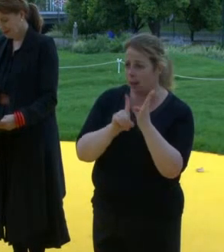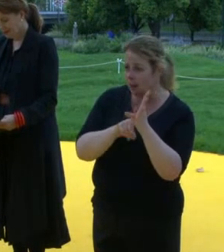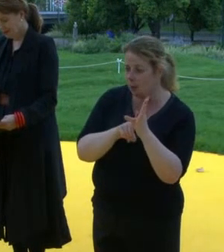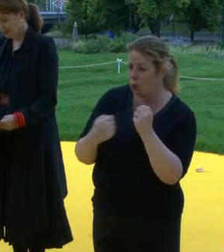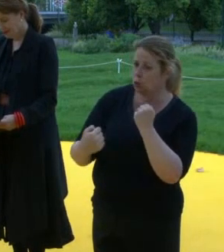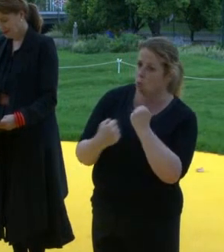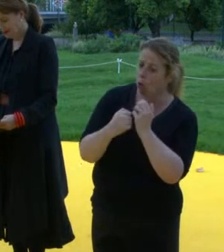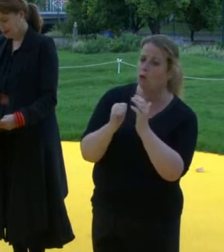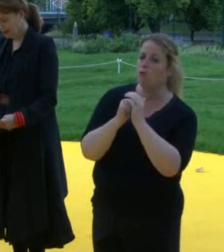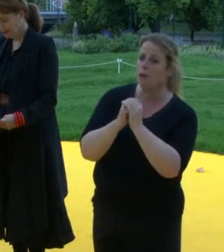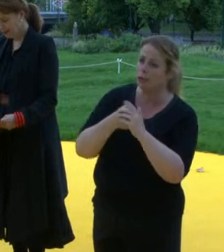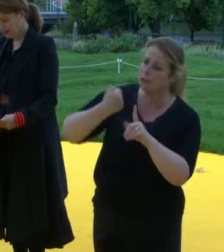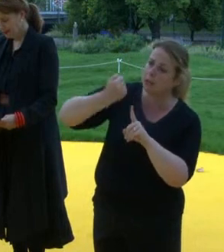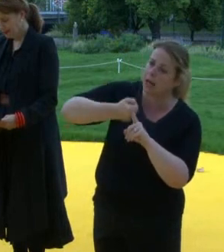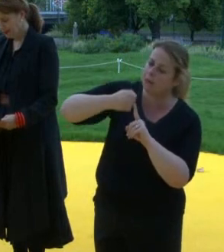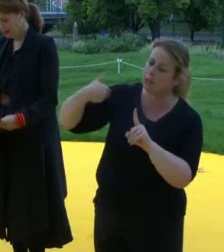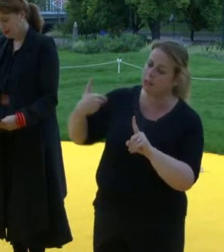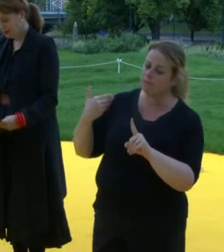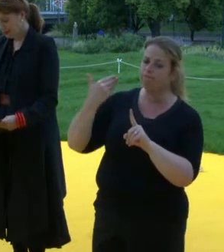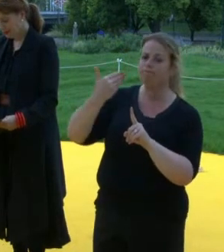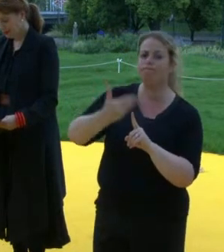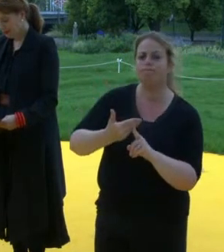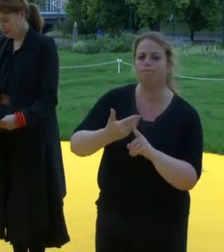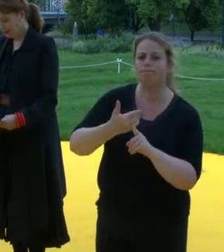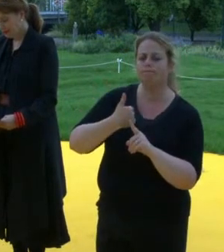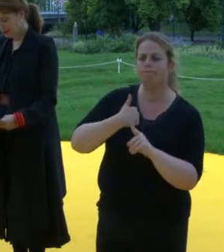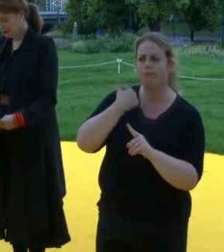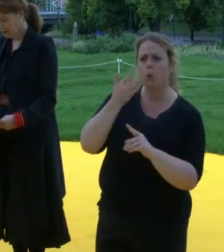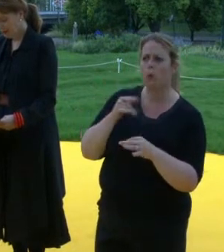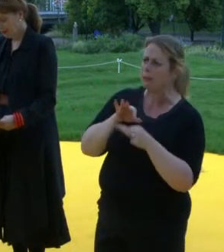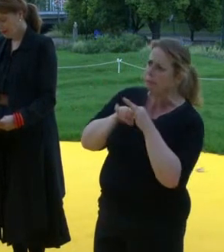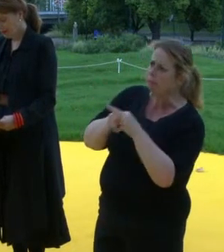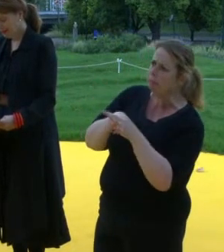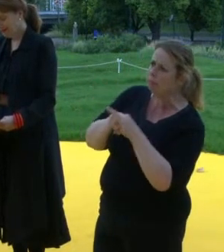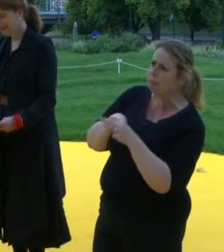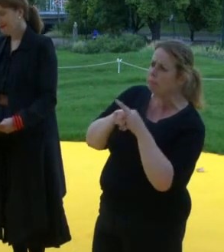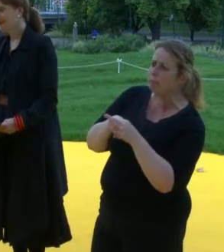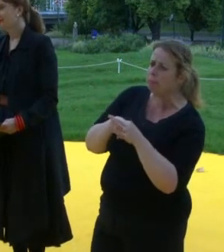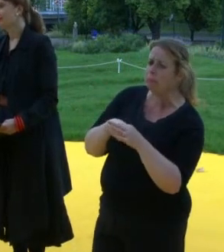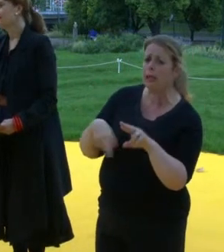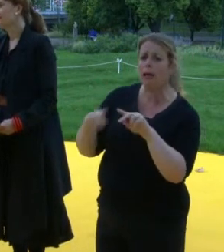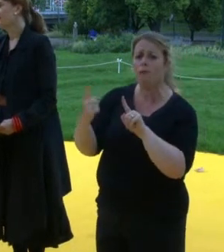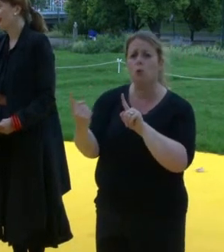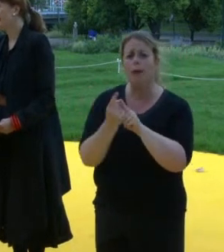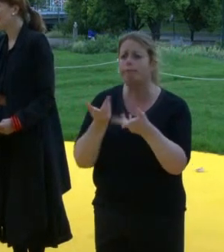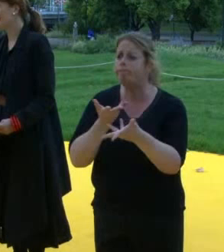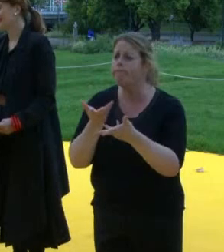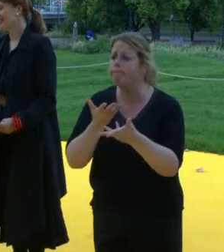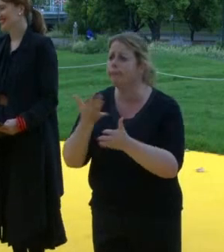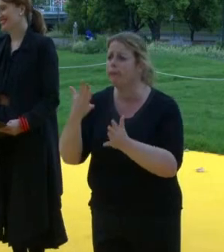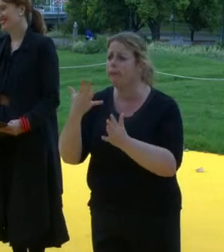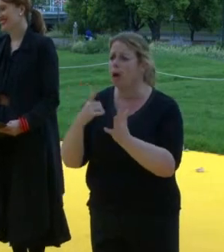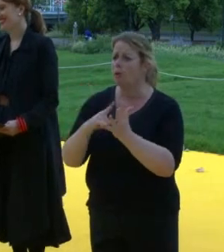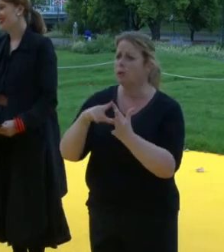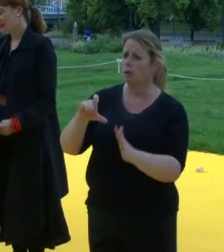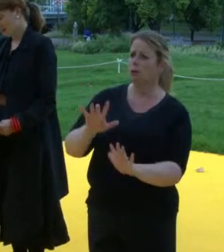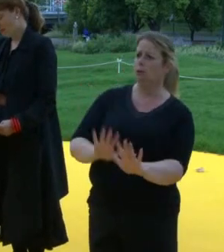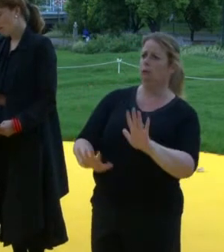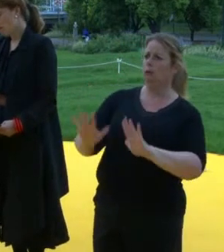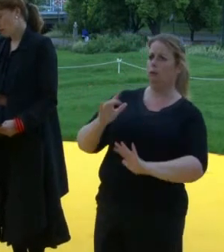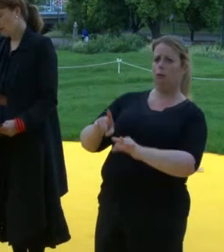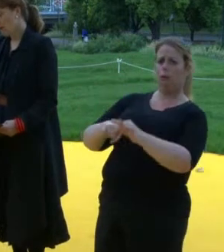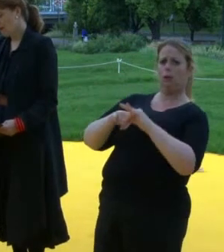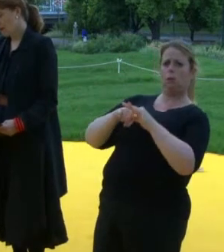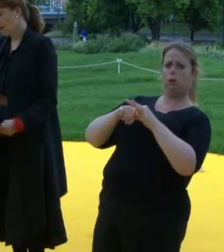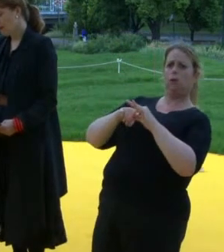and advocacy over the years. I ask a lot of questions, and anyone who's spoken to me for 5 seconds knows that, and they've always answered them and done